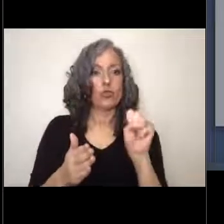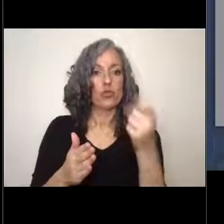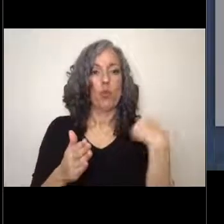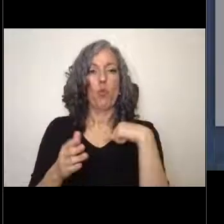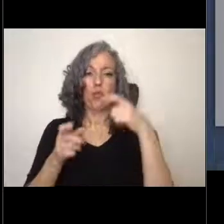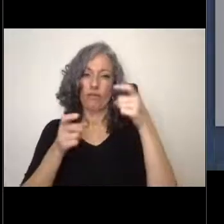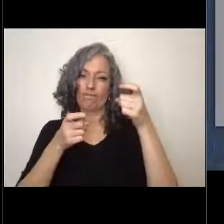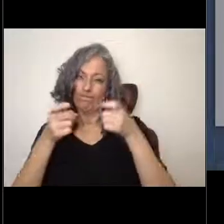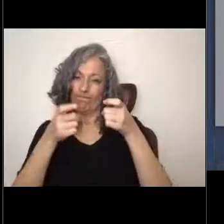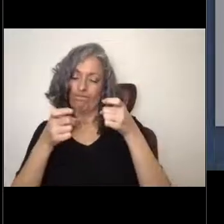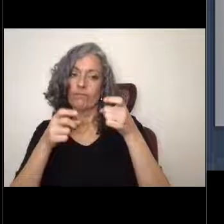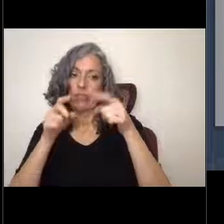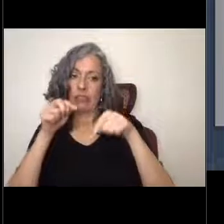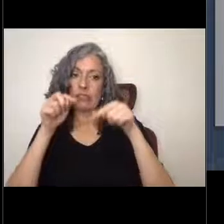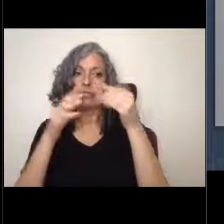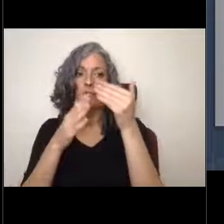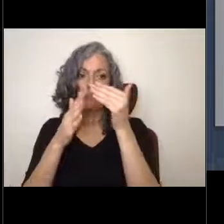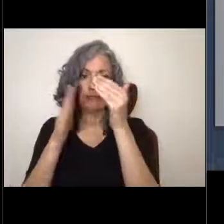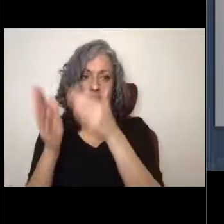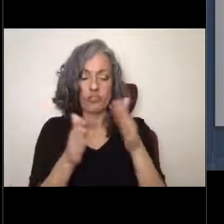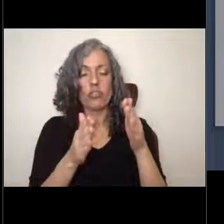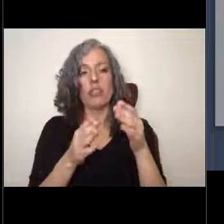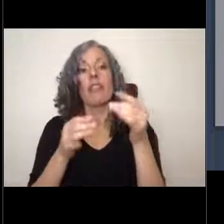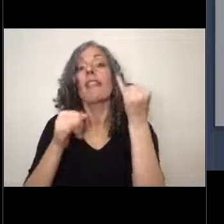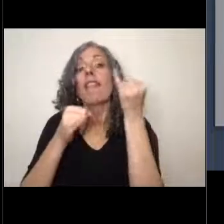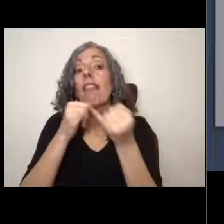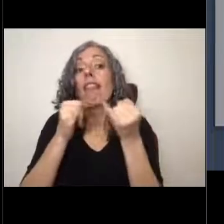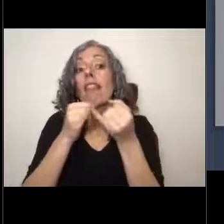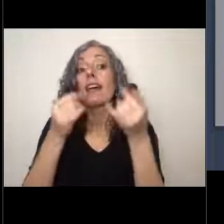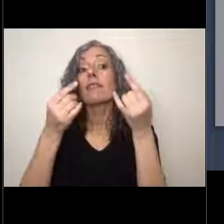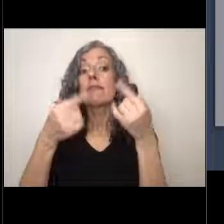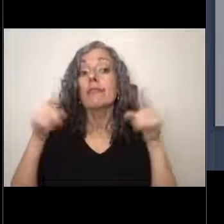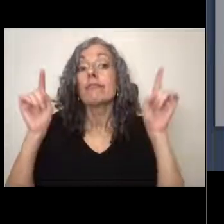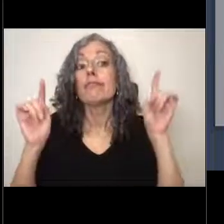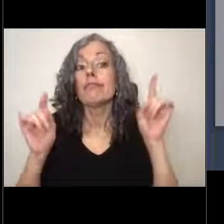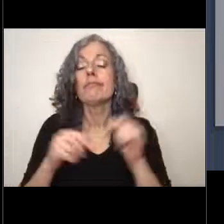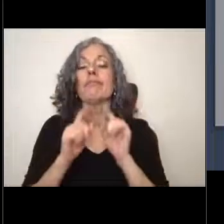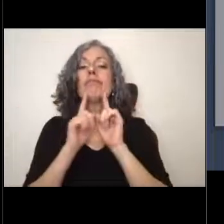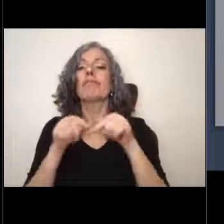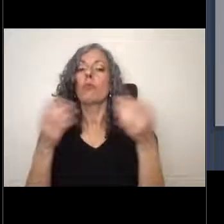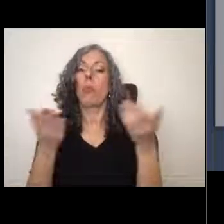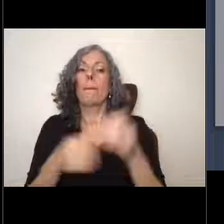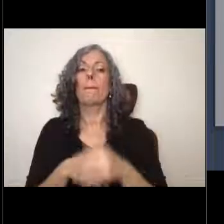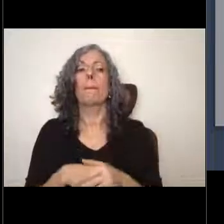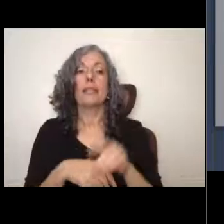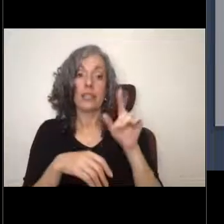this legislative session and their final outcome. We're on tab 18, correct?